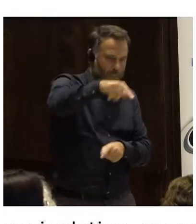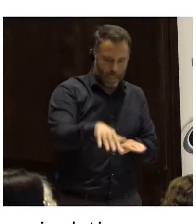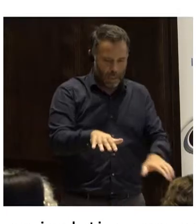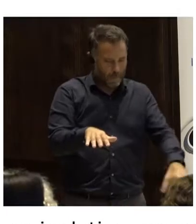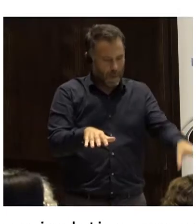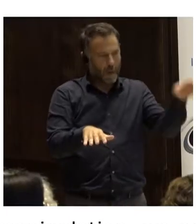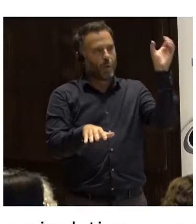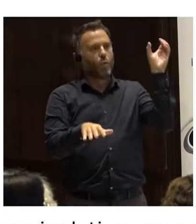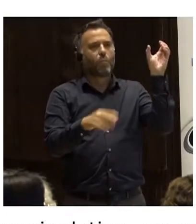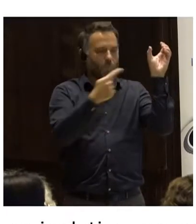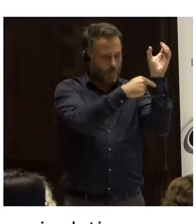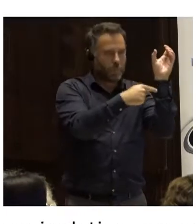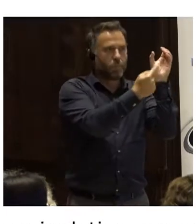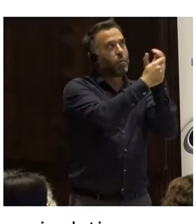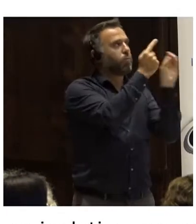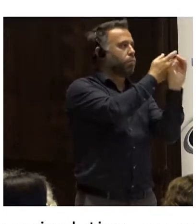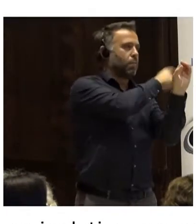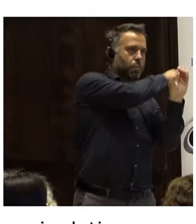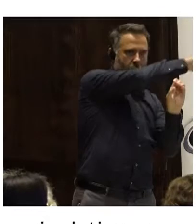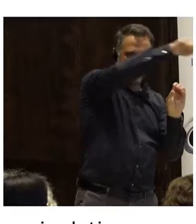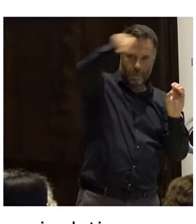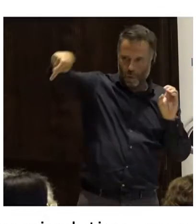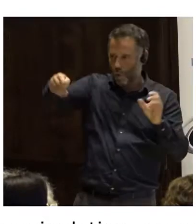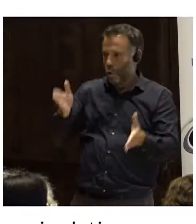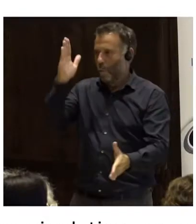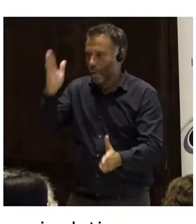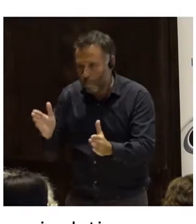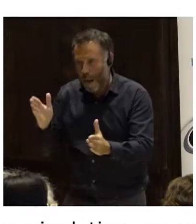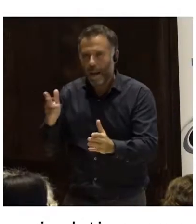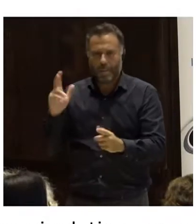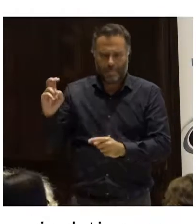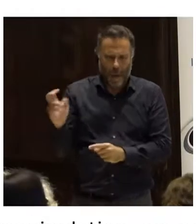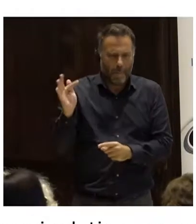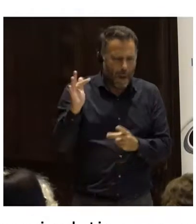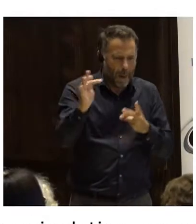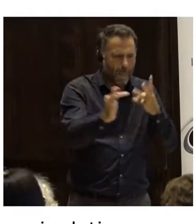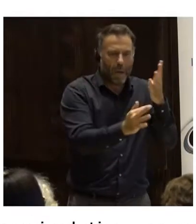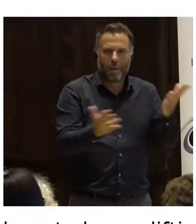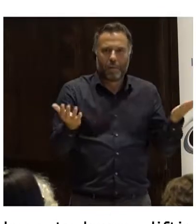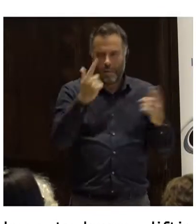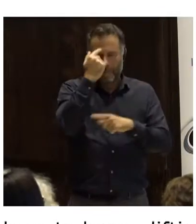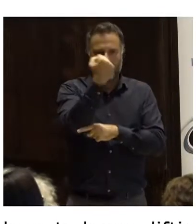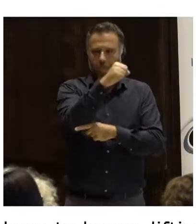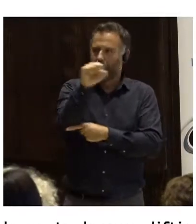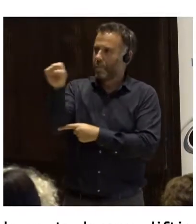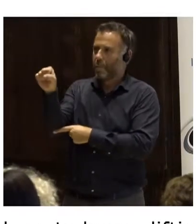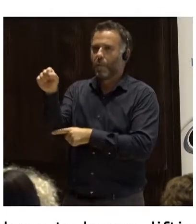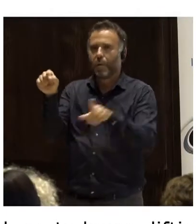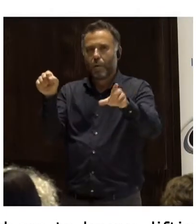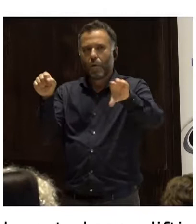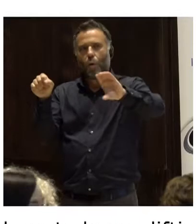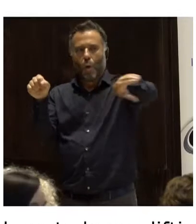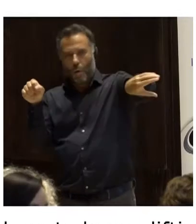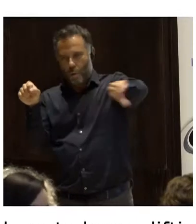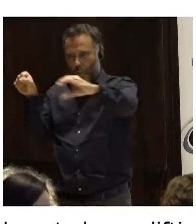to stop. We need to know this makes the robot go one way, this makes the robot go another way, and then how to combine those things to make the robot go